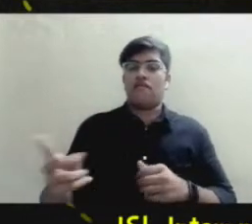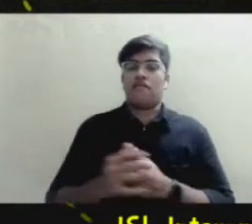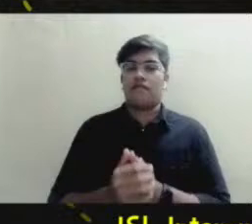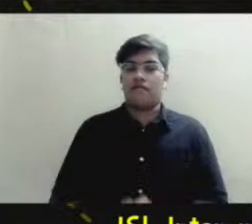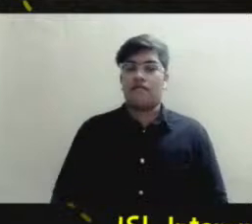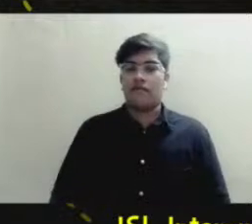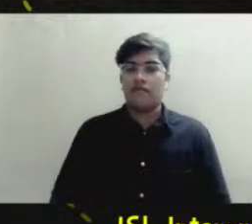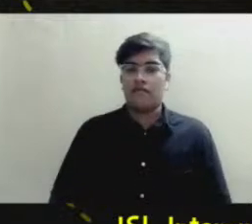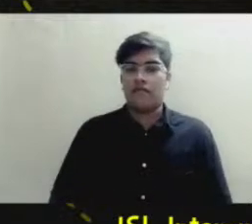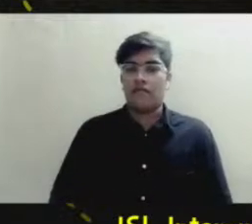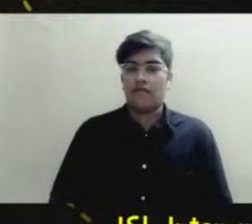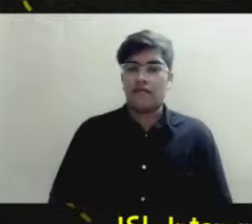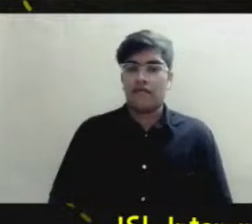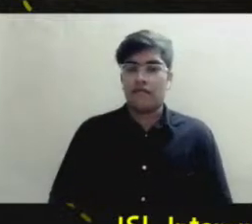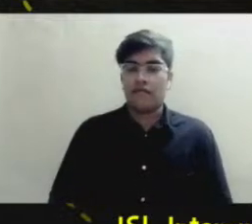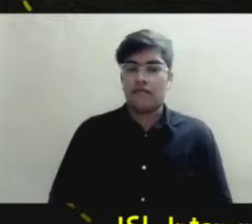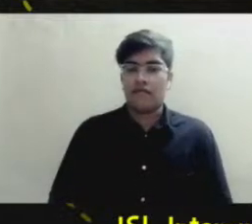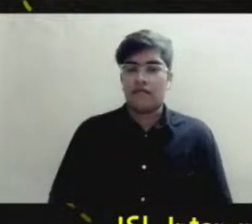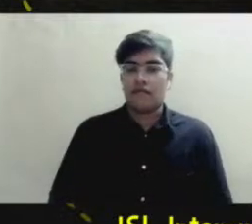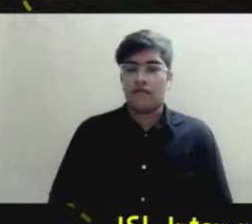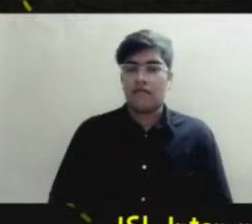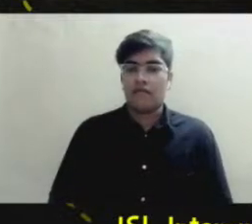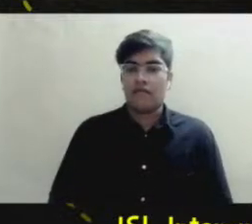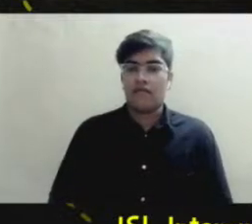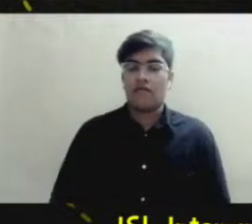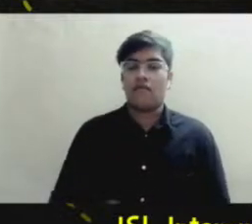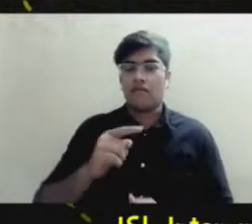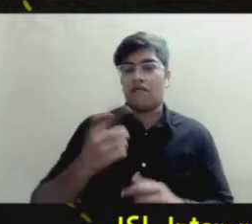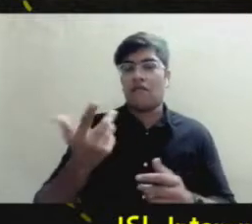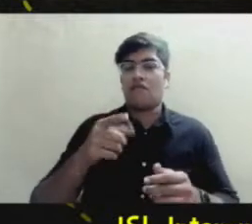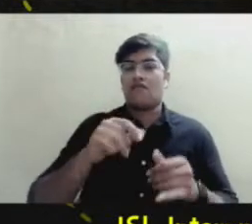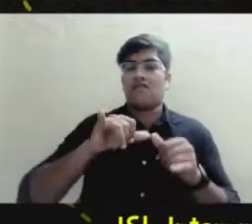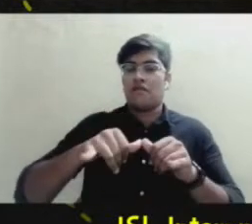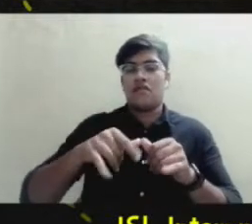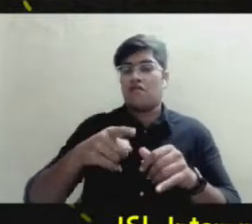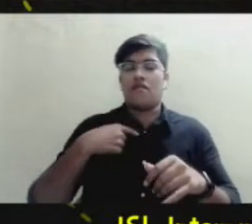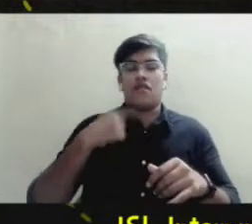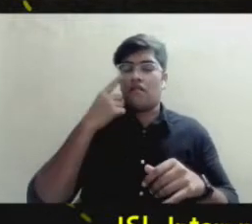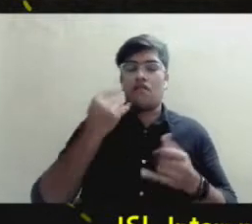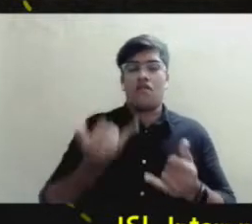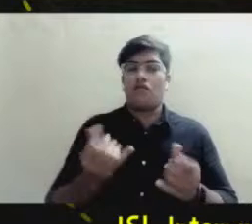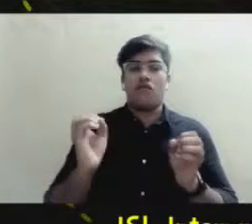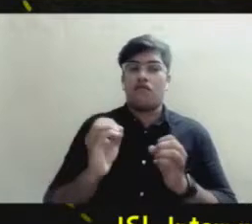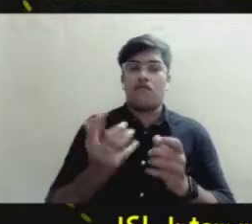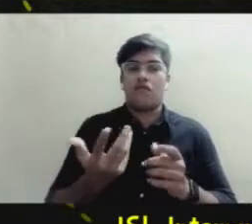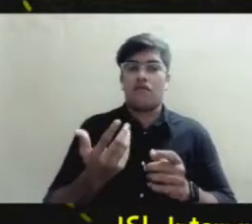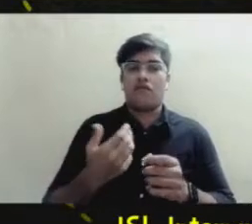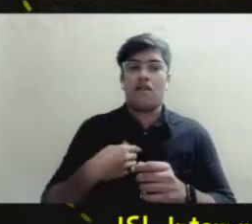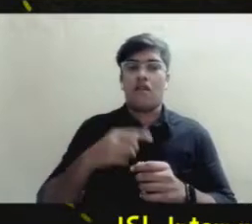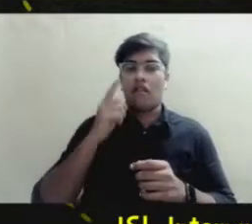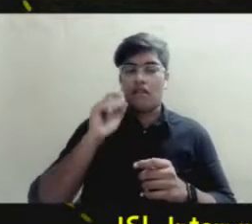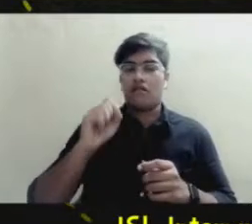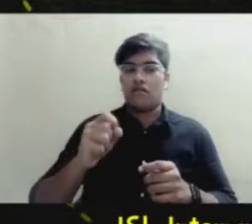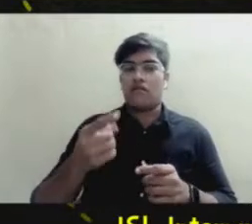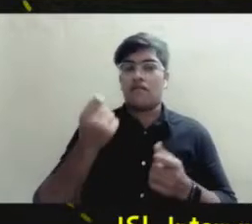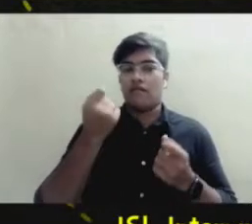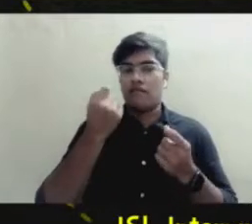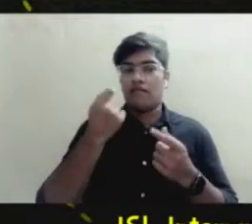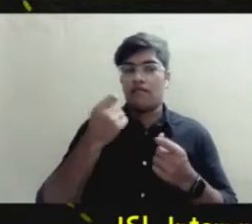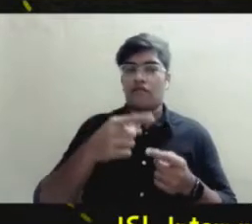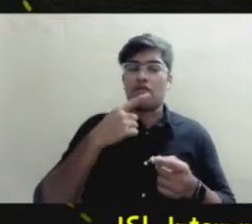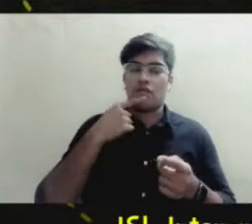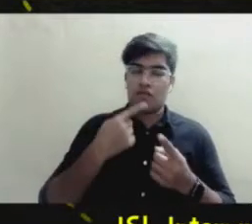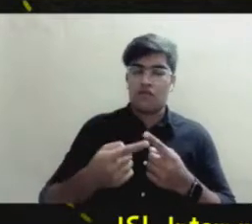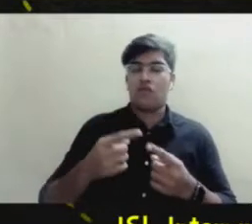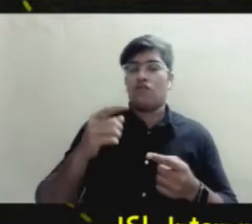if there's possibly a space for them. I don't see a space for them now. No, I think that, it's what you said is very